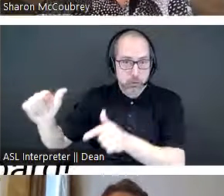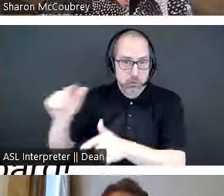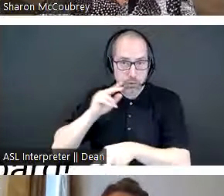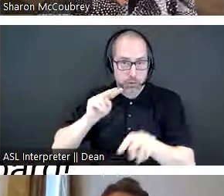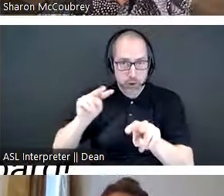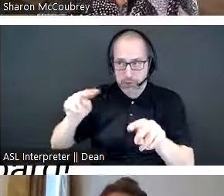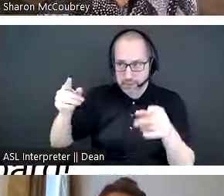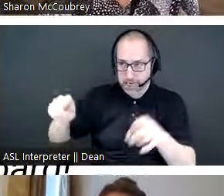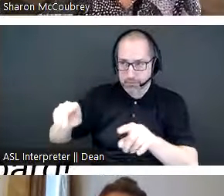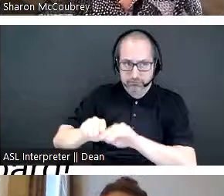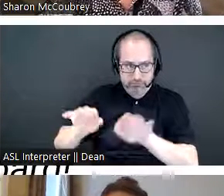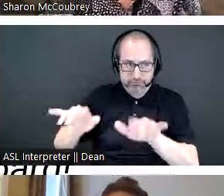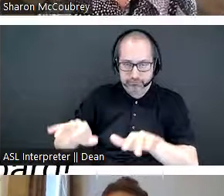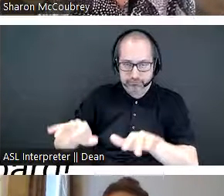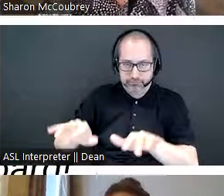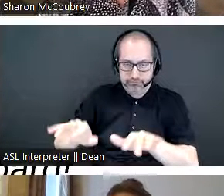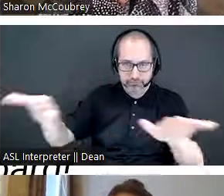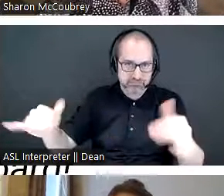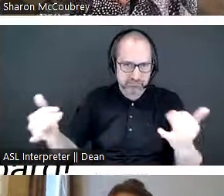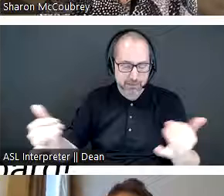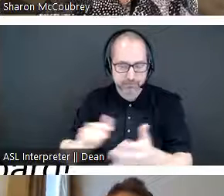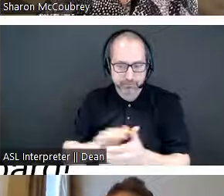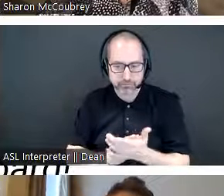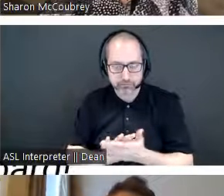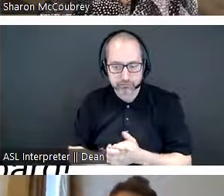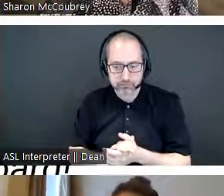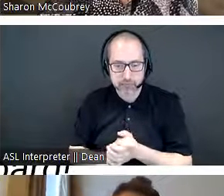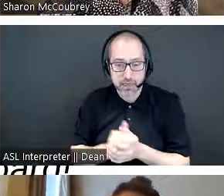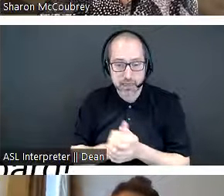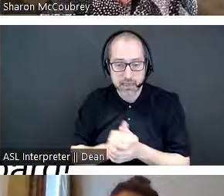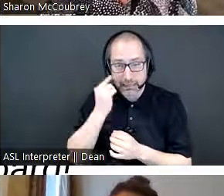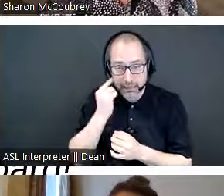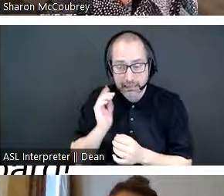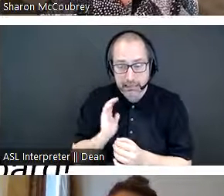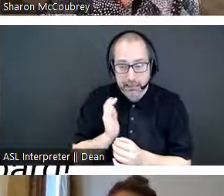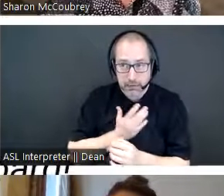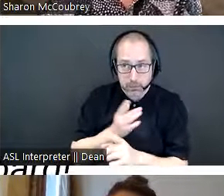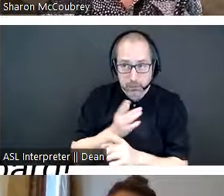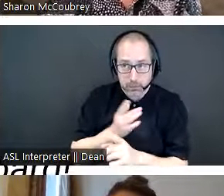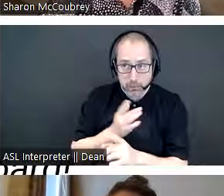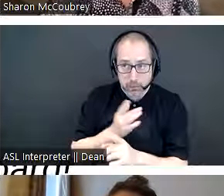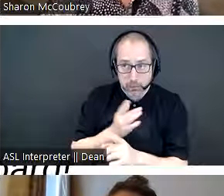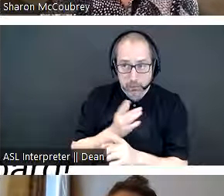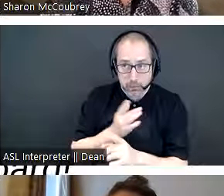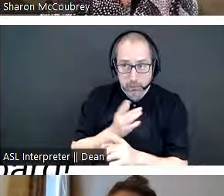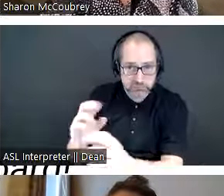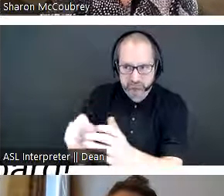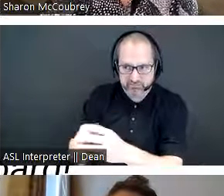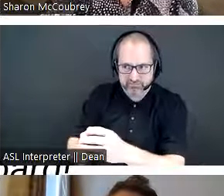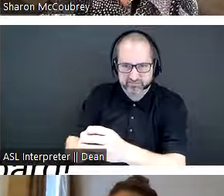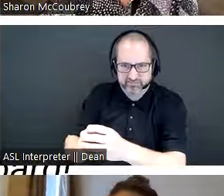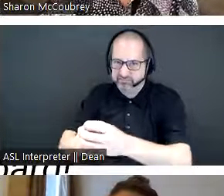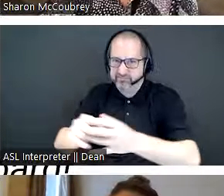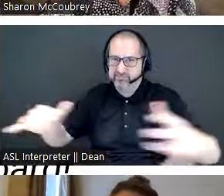moving along. And so I think the hope is that we can help that grow.